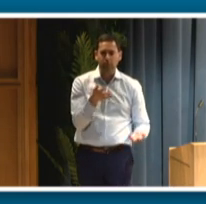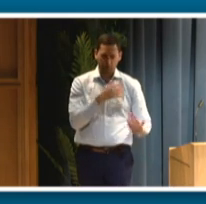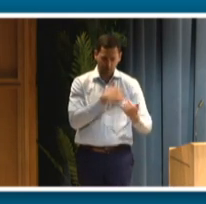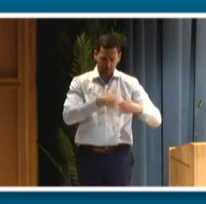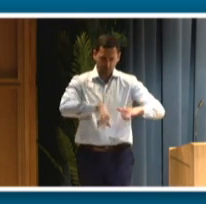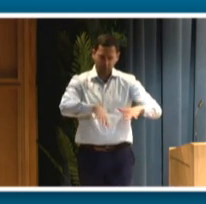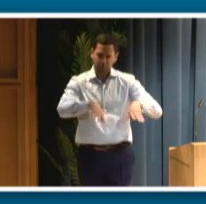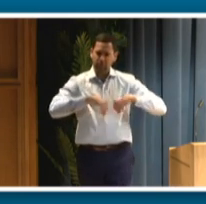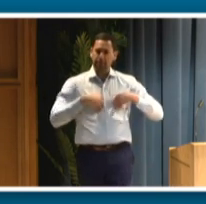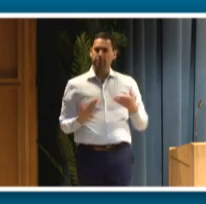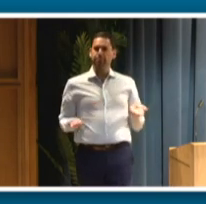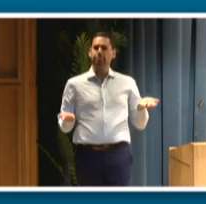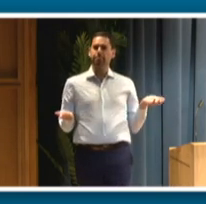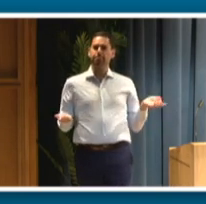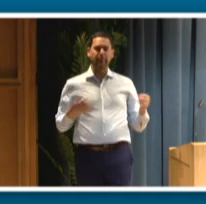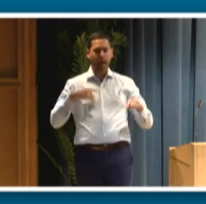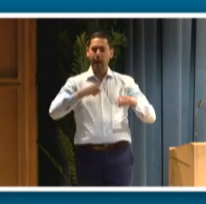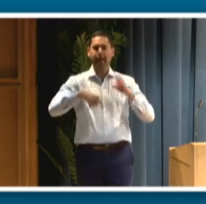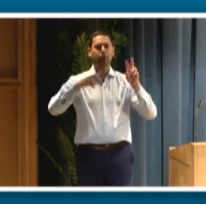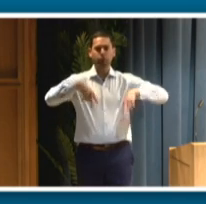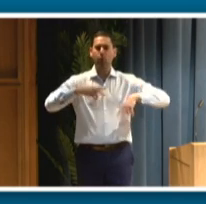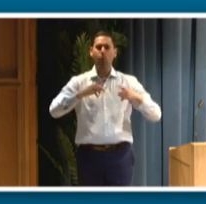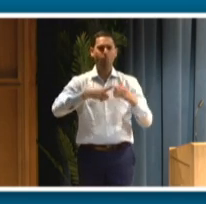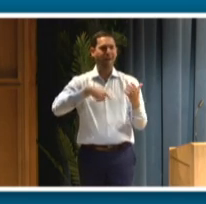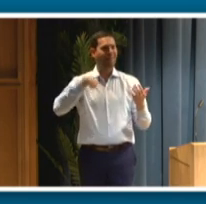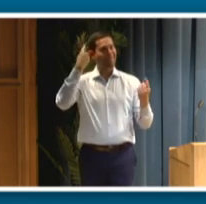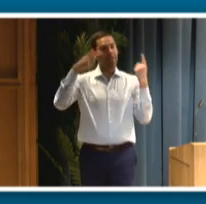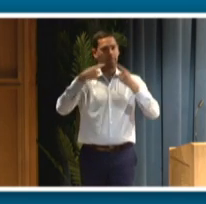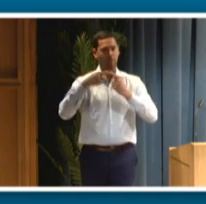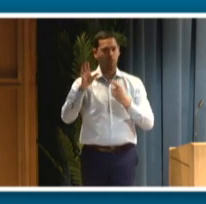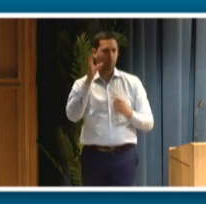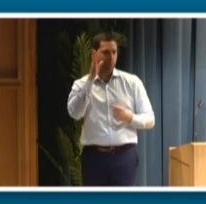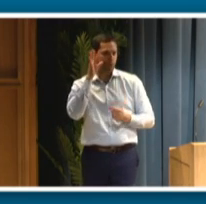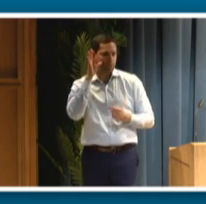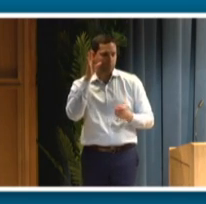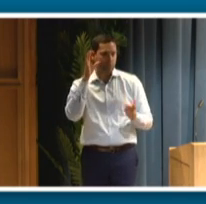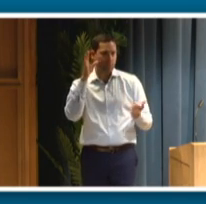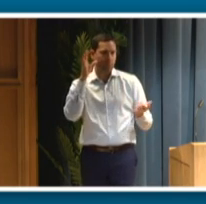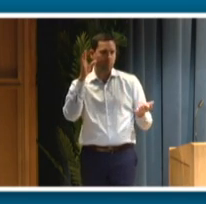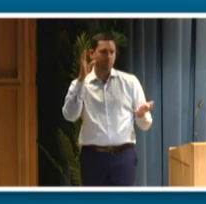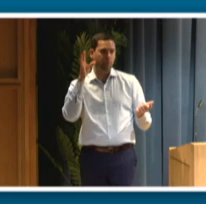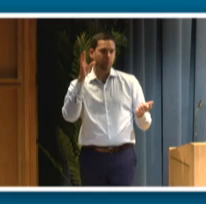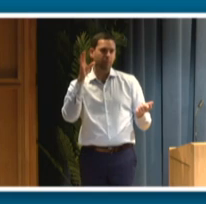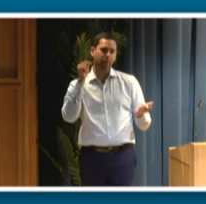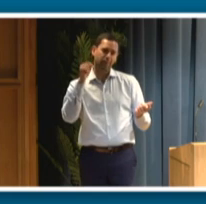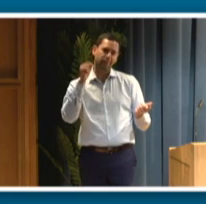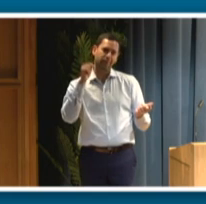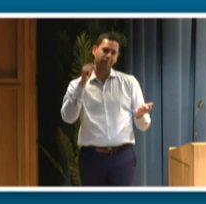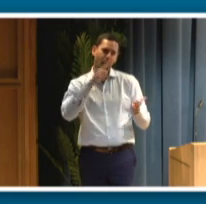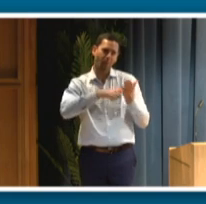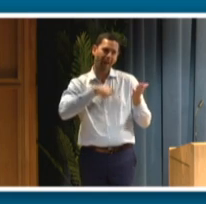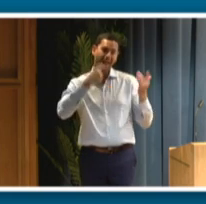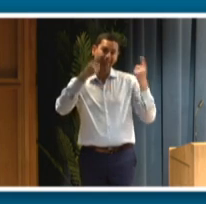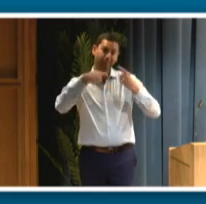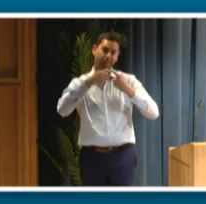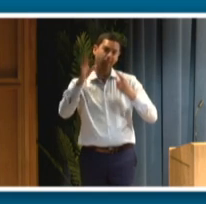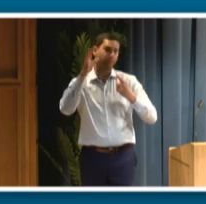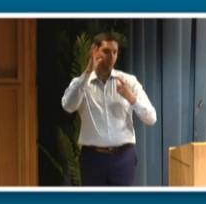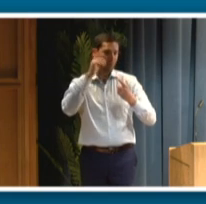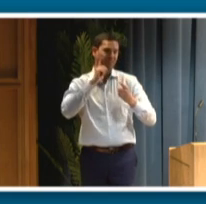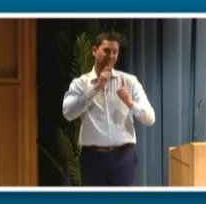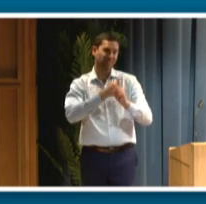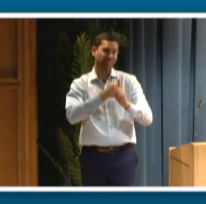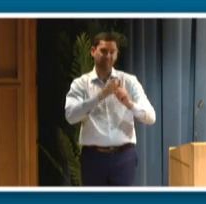judge them based on what I think about their parents, even though what I think about their parents in and of itself is also an assumption and a stereotype too. I'd rather go and